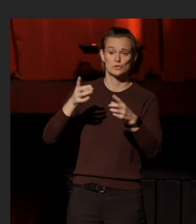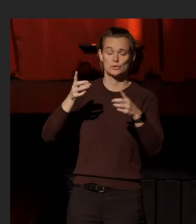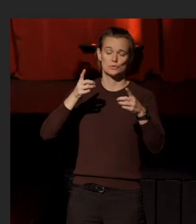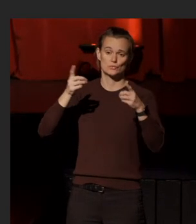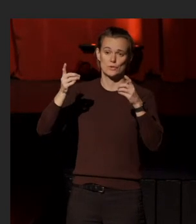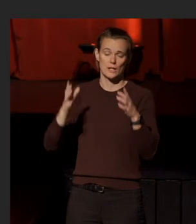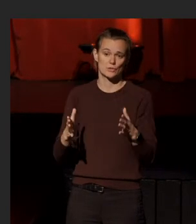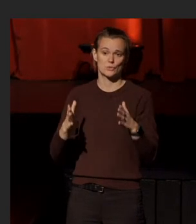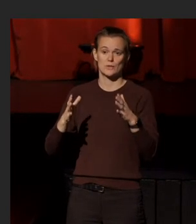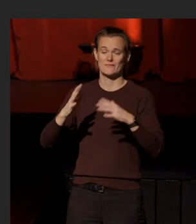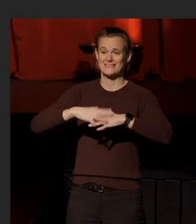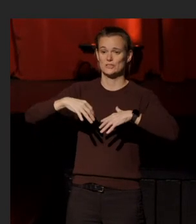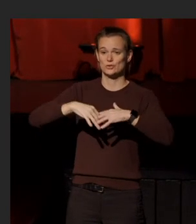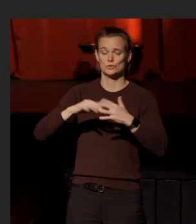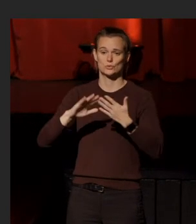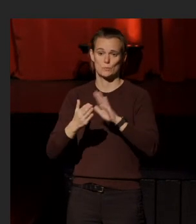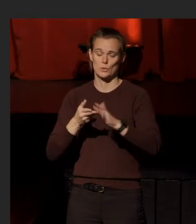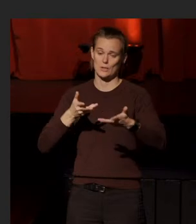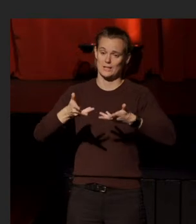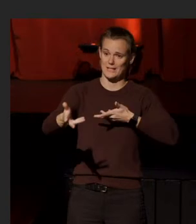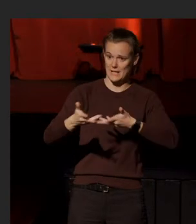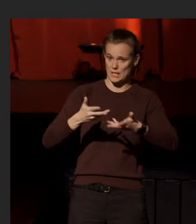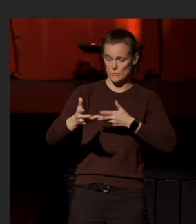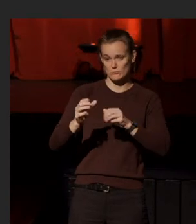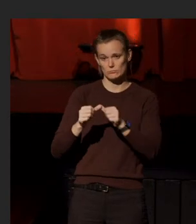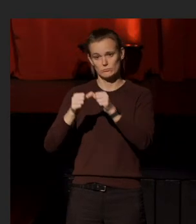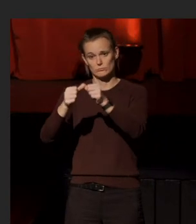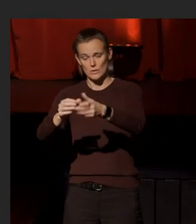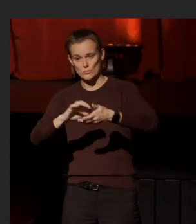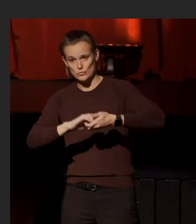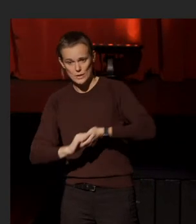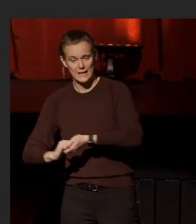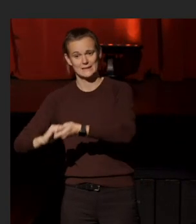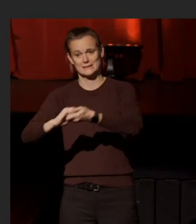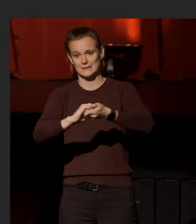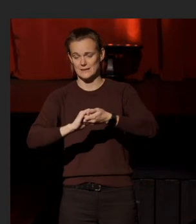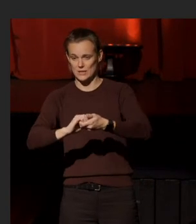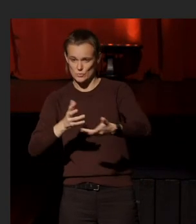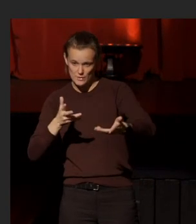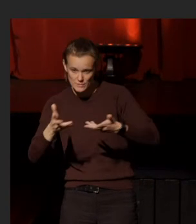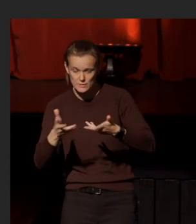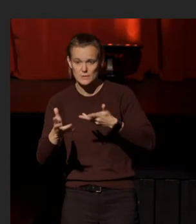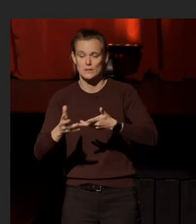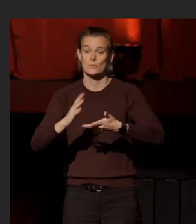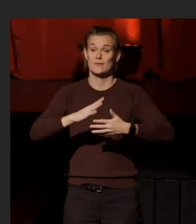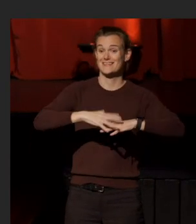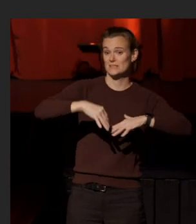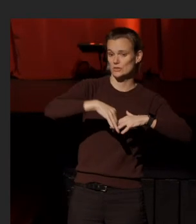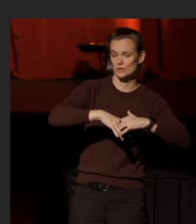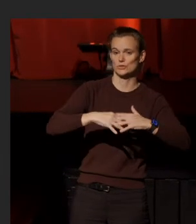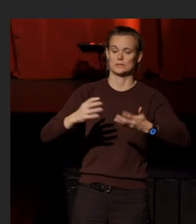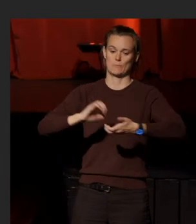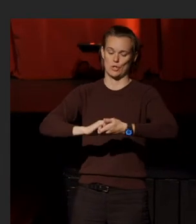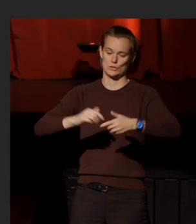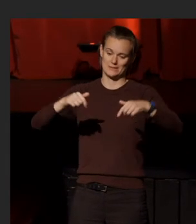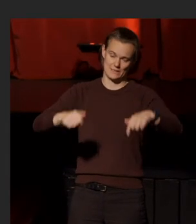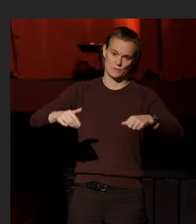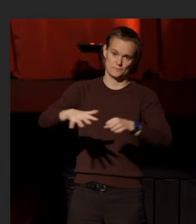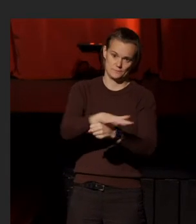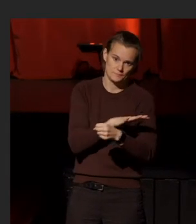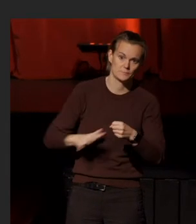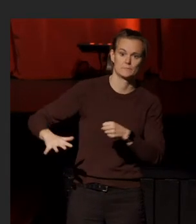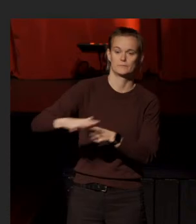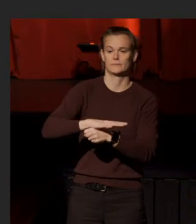engagement, a position aimed at furthering reconciliation through collaboration with Indigenous partners in the region, particularly the